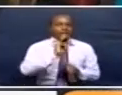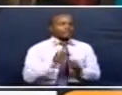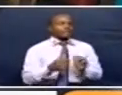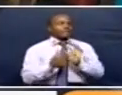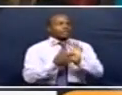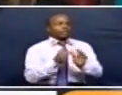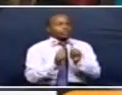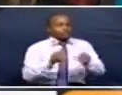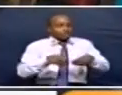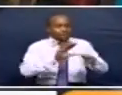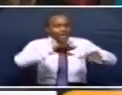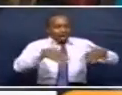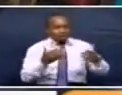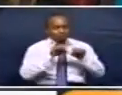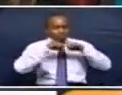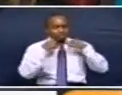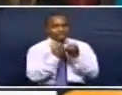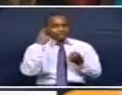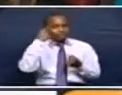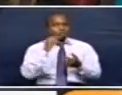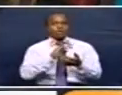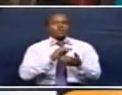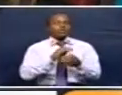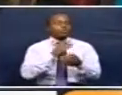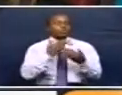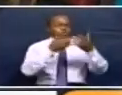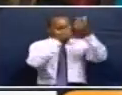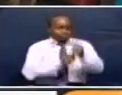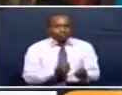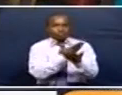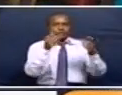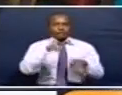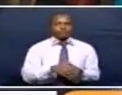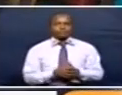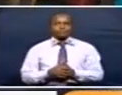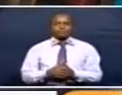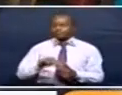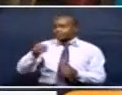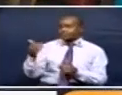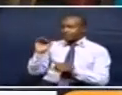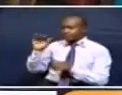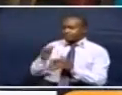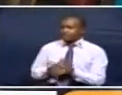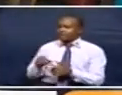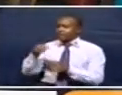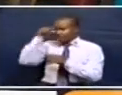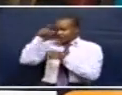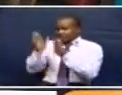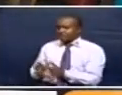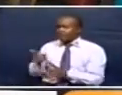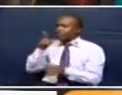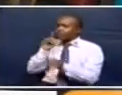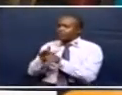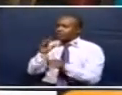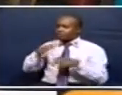society thinks. Yeah. We don't let anybody go up, we try to pull them down. Jeff Mubere is asking, Governor Mutua, you promised people